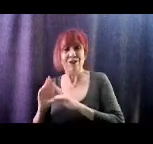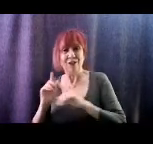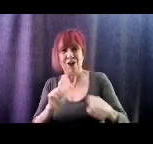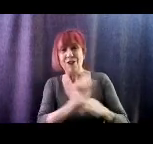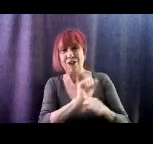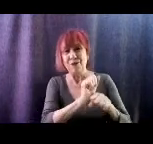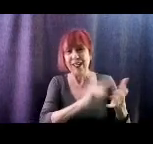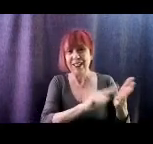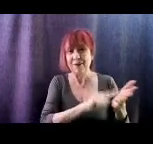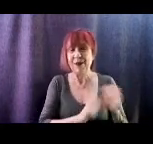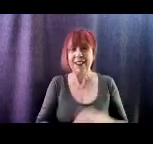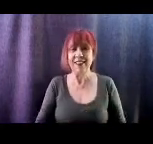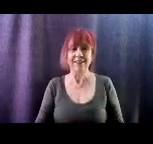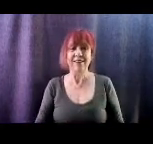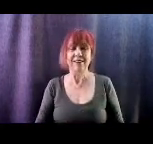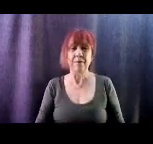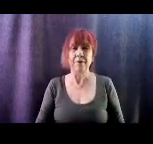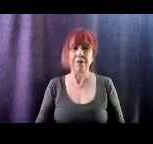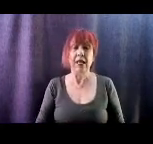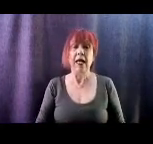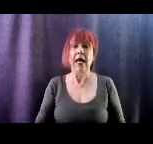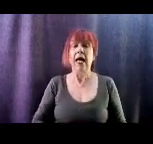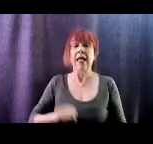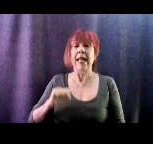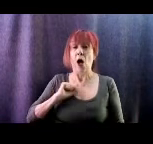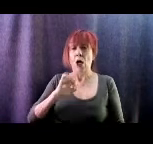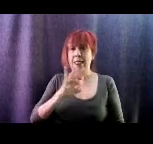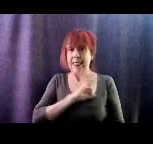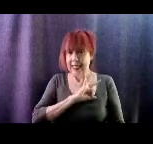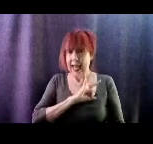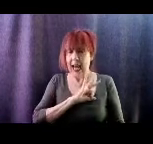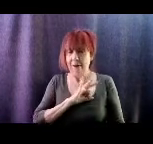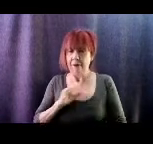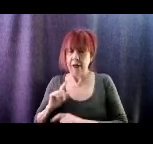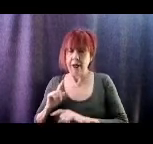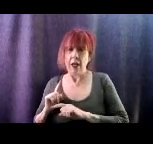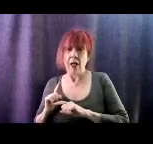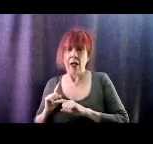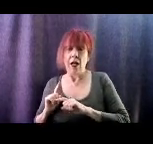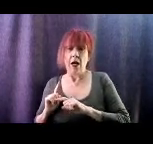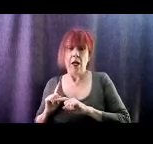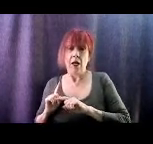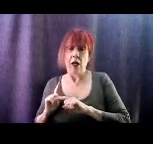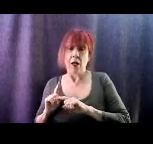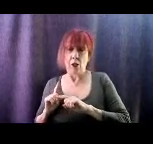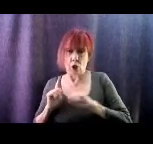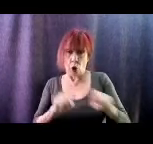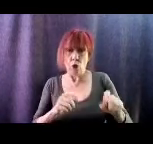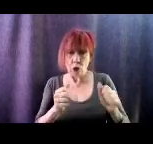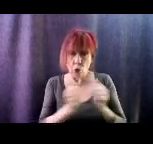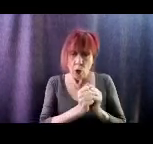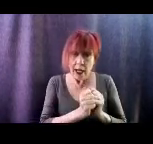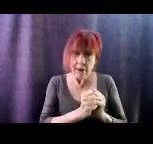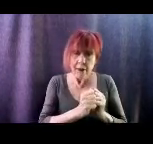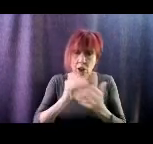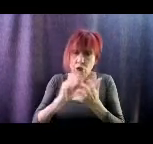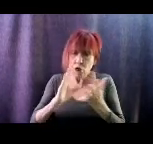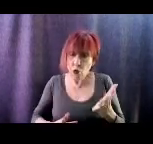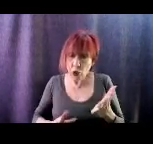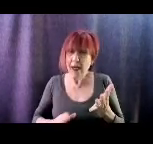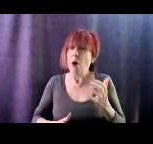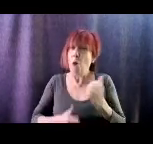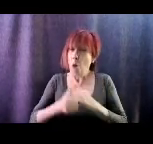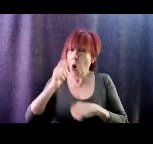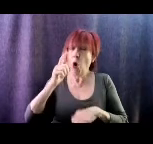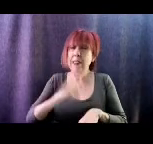Now, staffing and covering for the students that are going out is usually covered by teachers, aides, and bus drivers. Just about